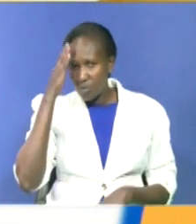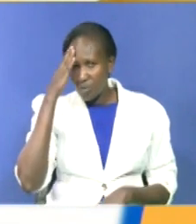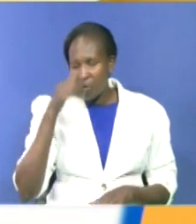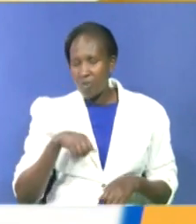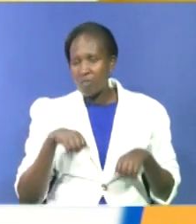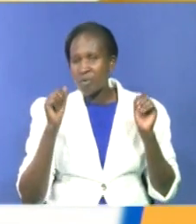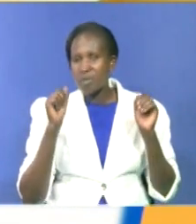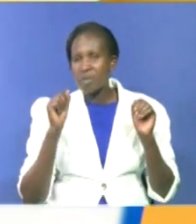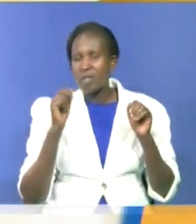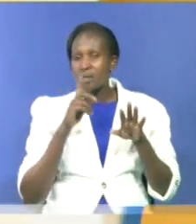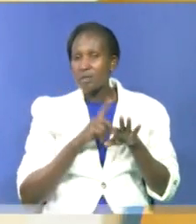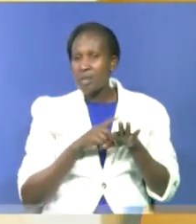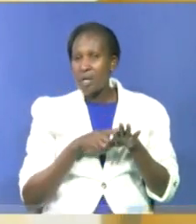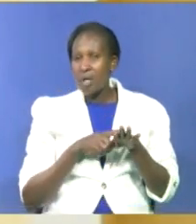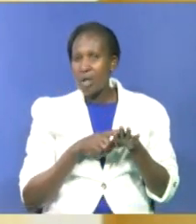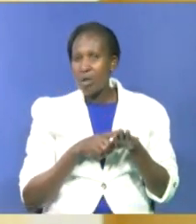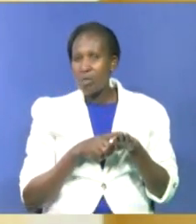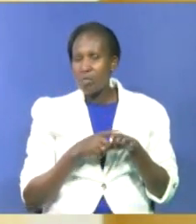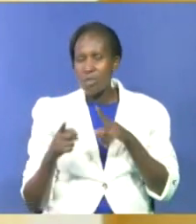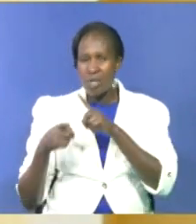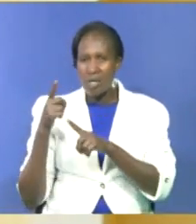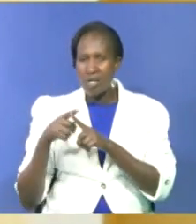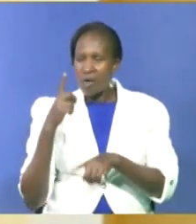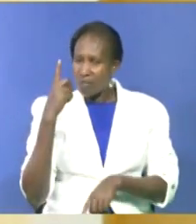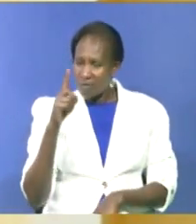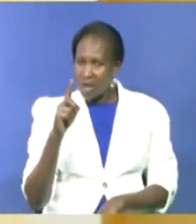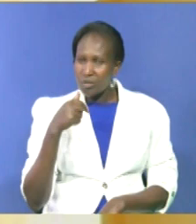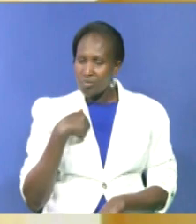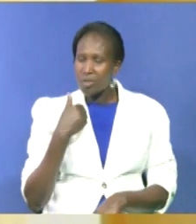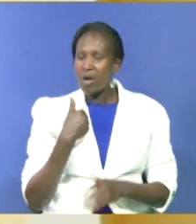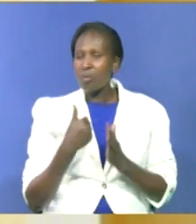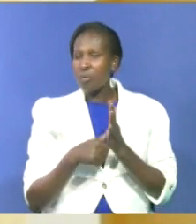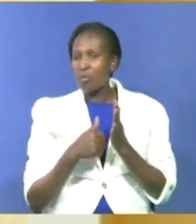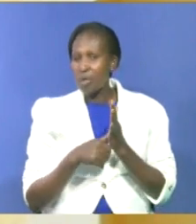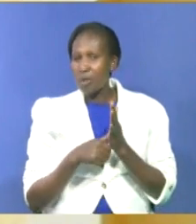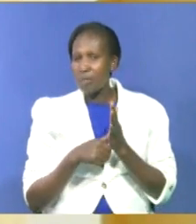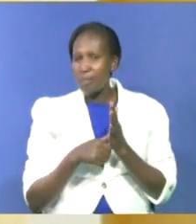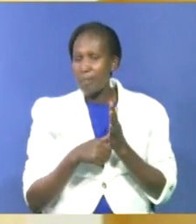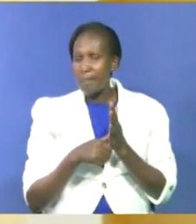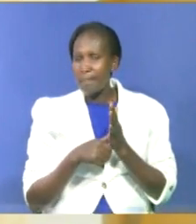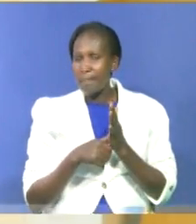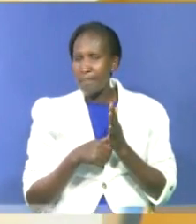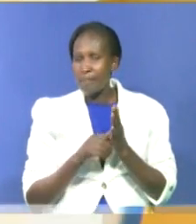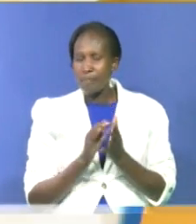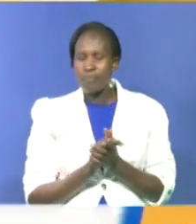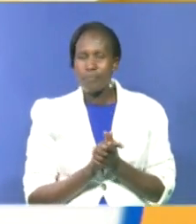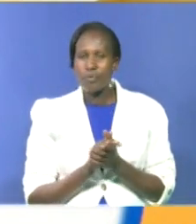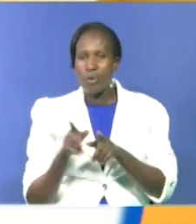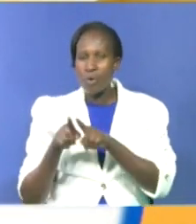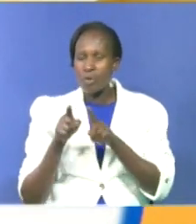officers or individuals who commit mistakes. I am the first one to admit to you that yes, we in our numbers we also